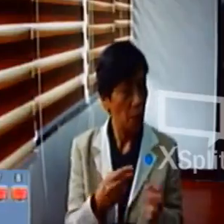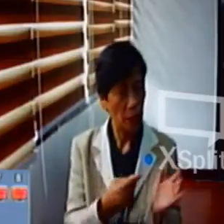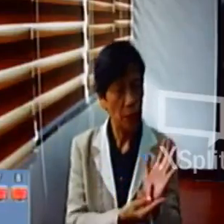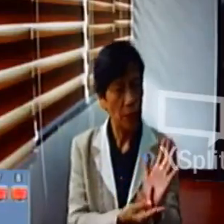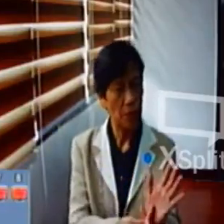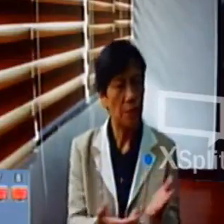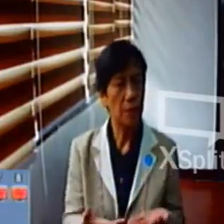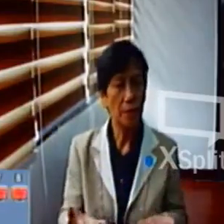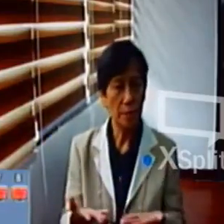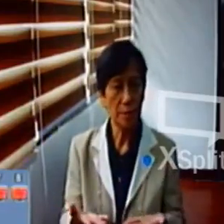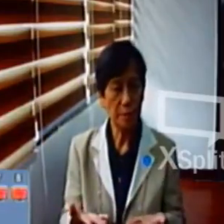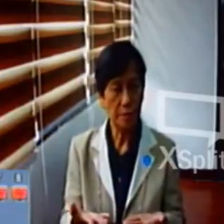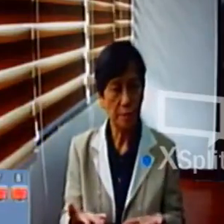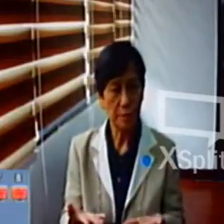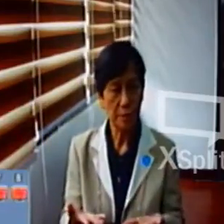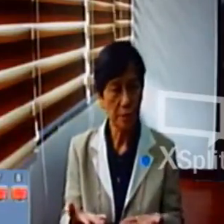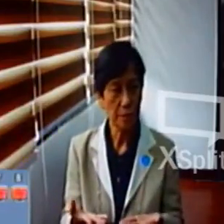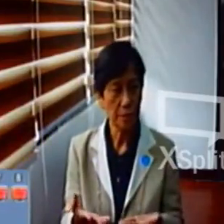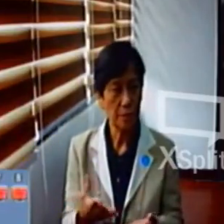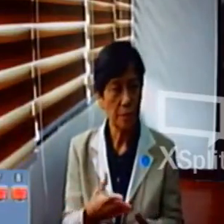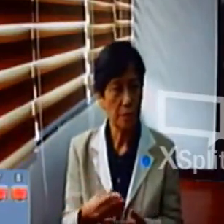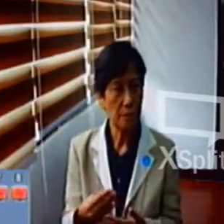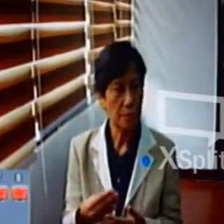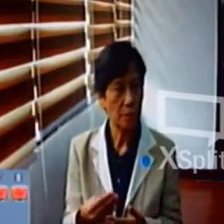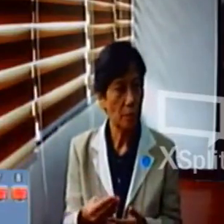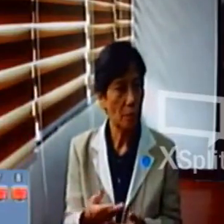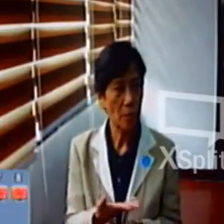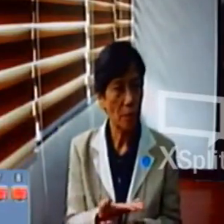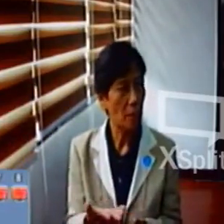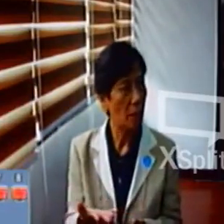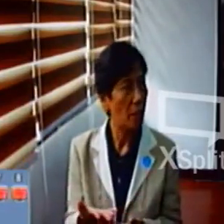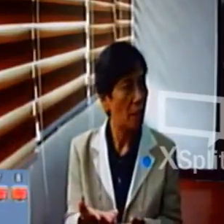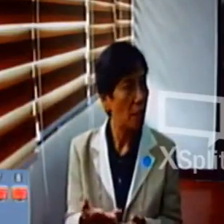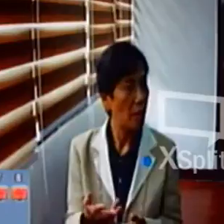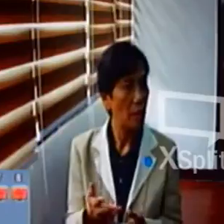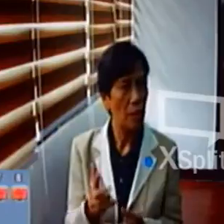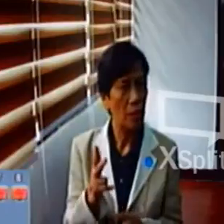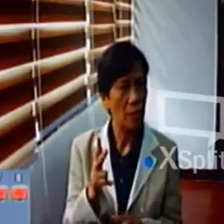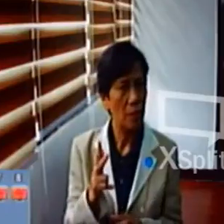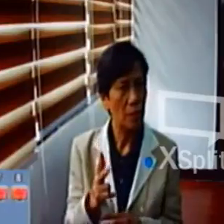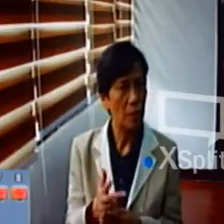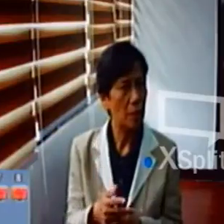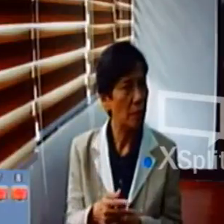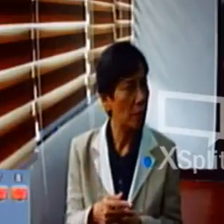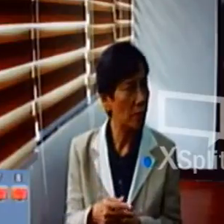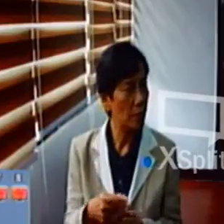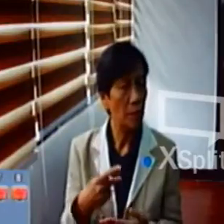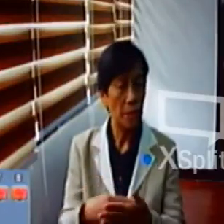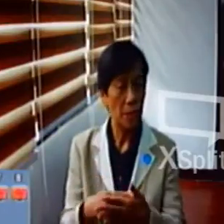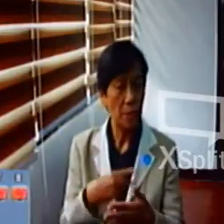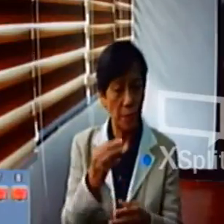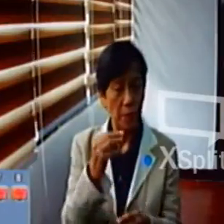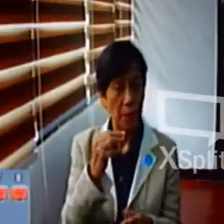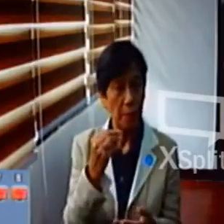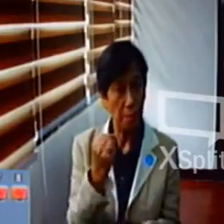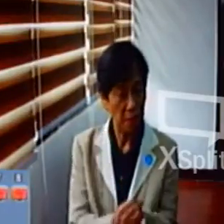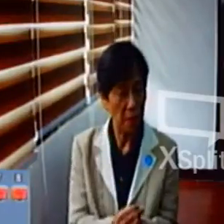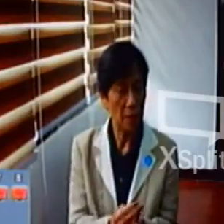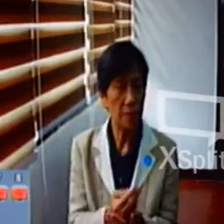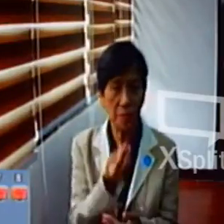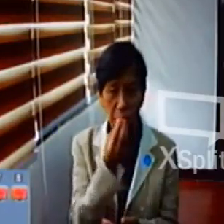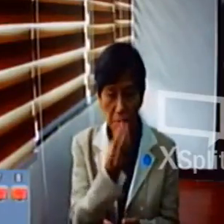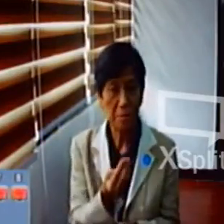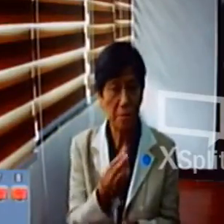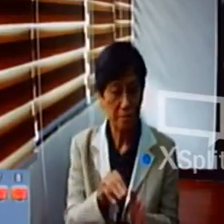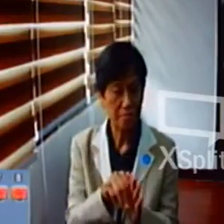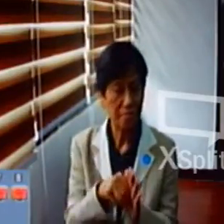here. And they were remarked just a few minutes ago